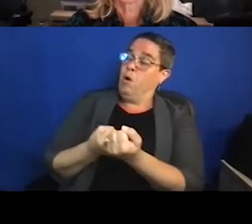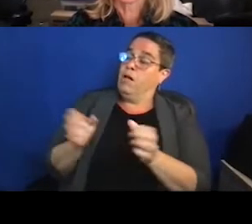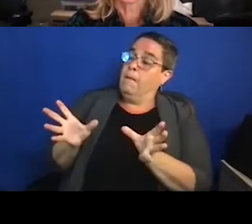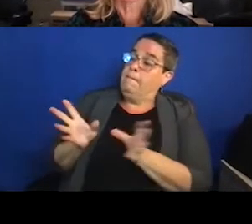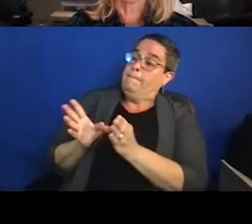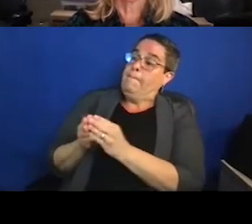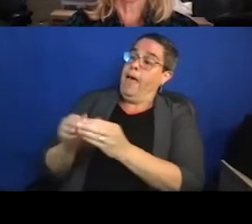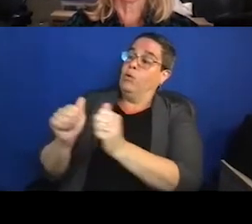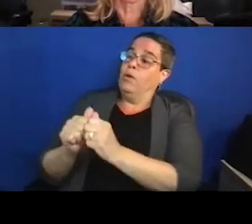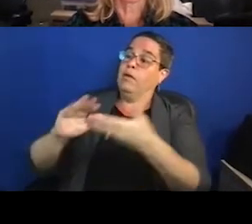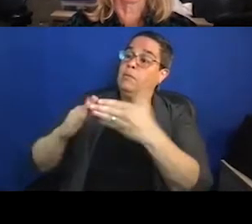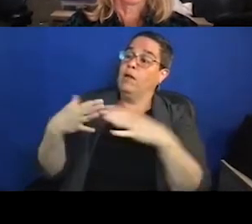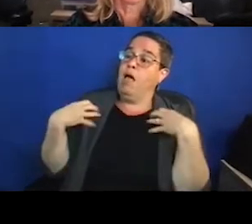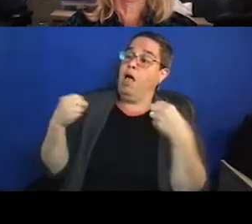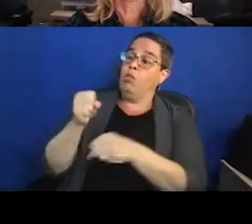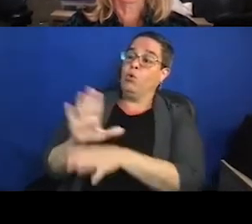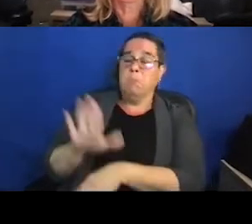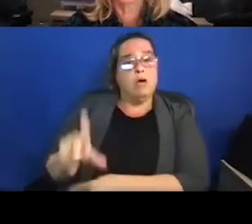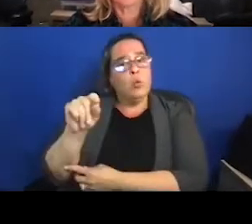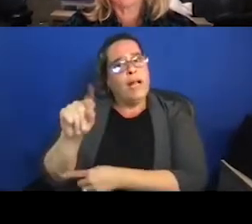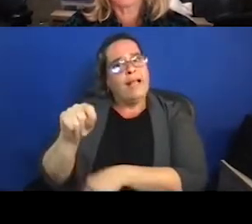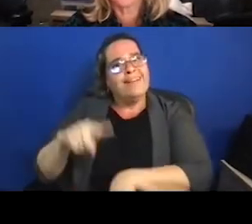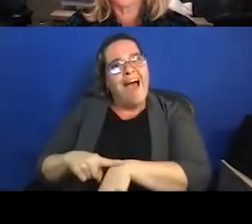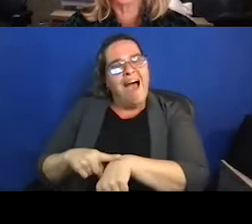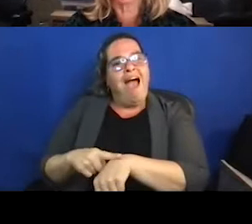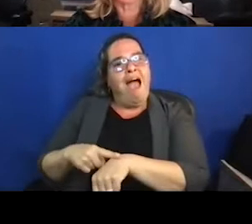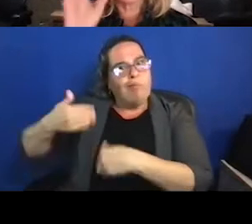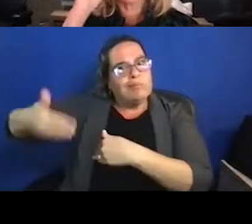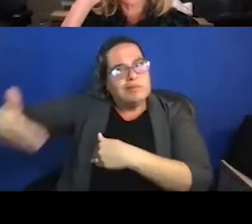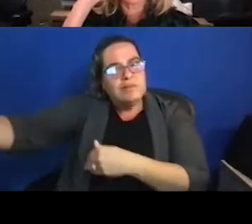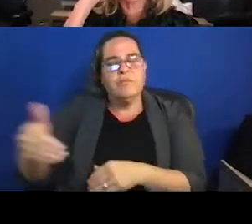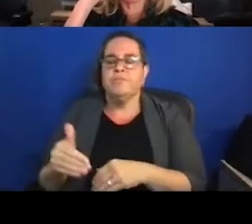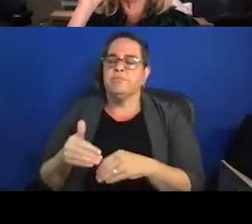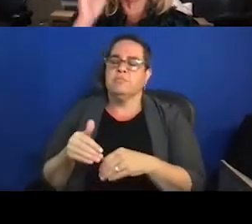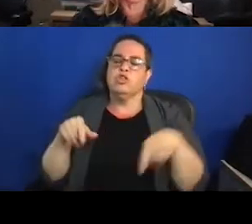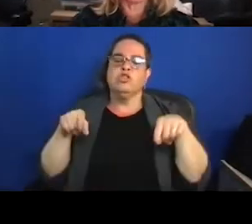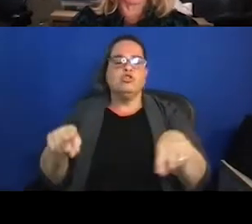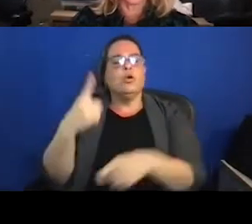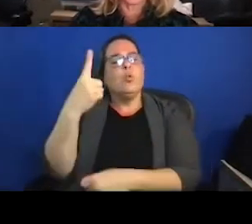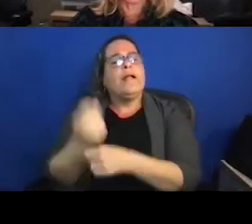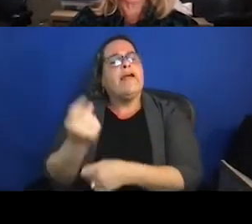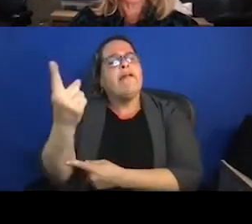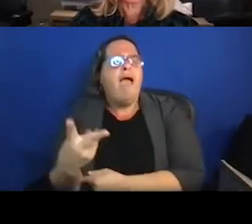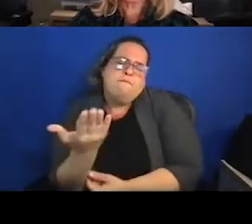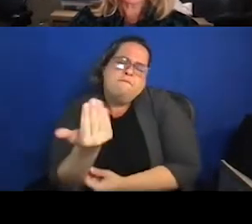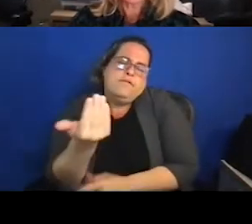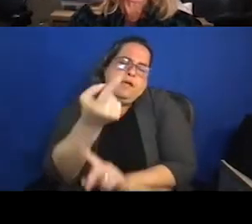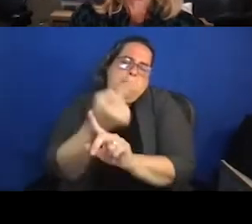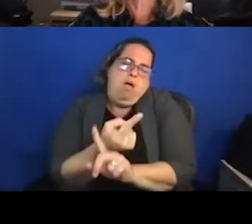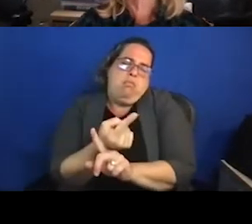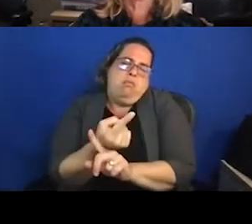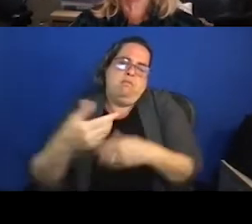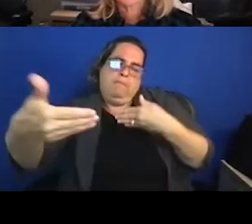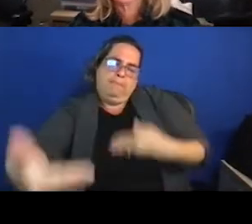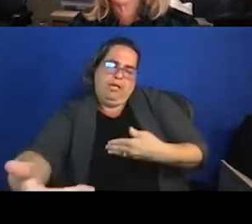of people who were offered a CHW accepted that, the support. And those who did accept the support had